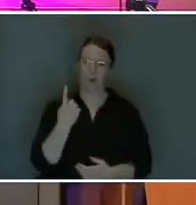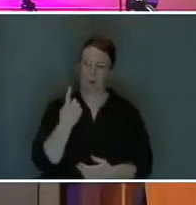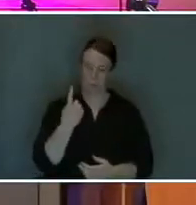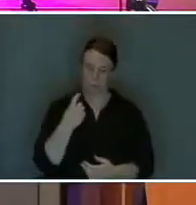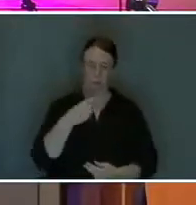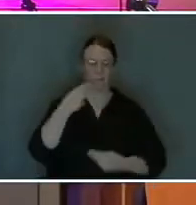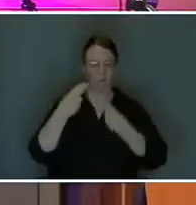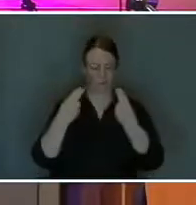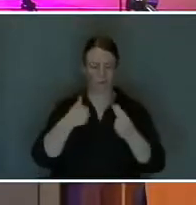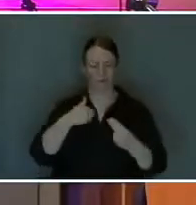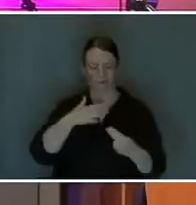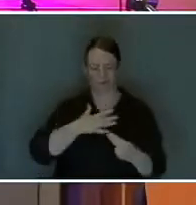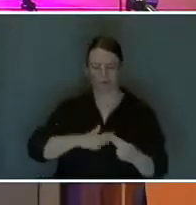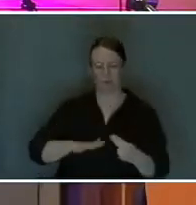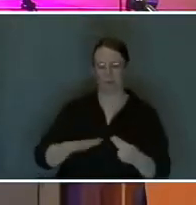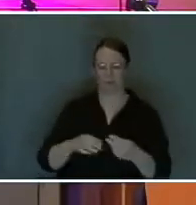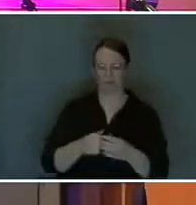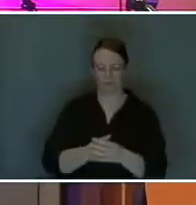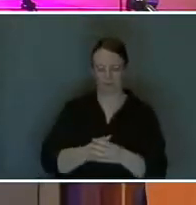Song.